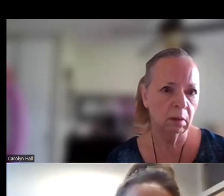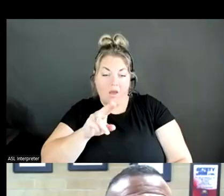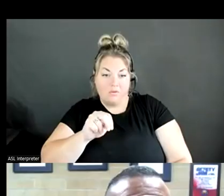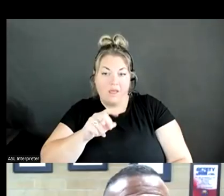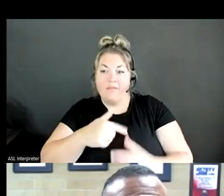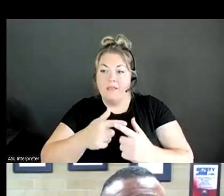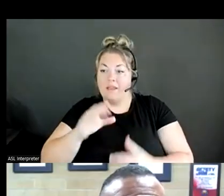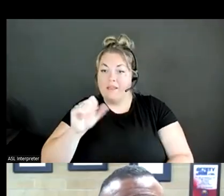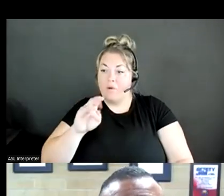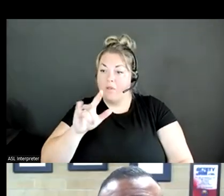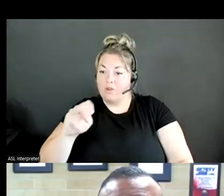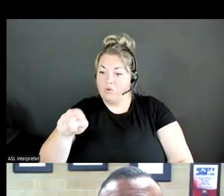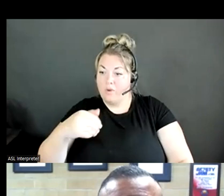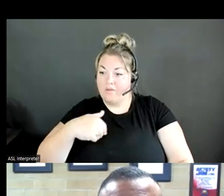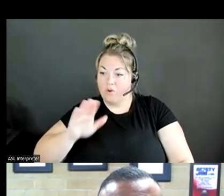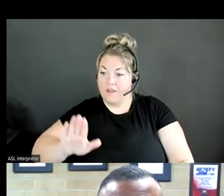up.